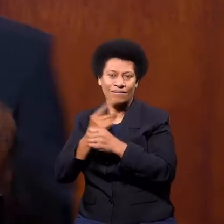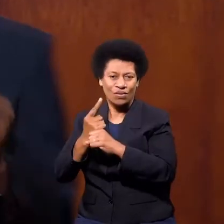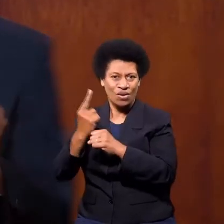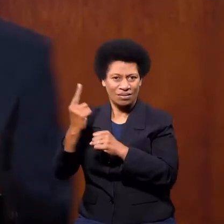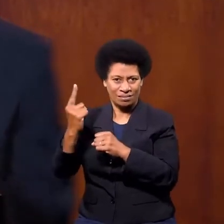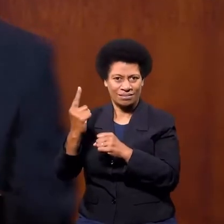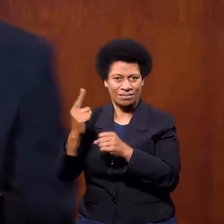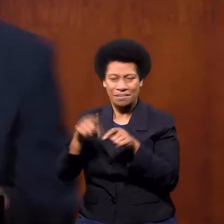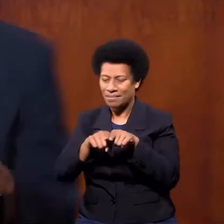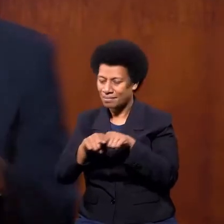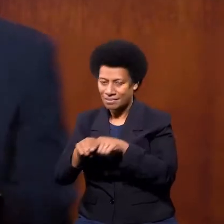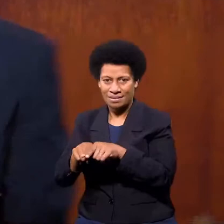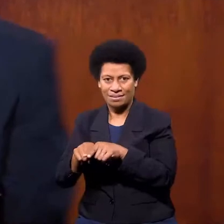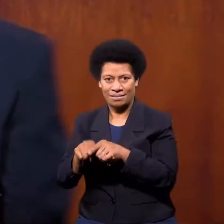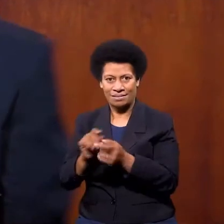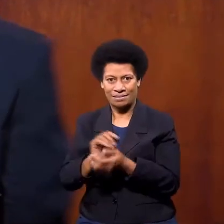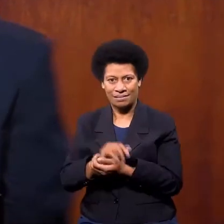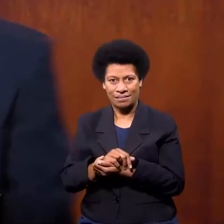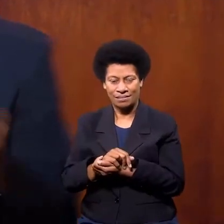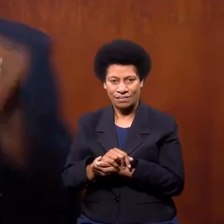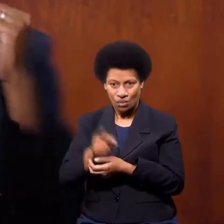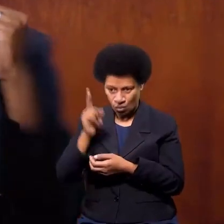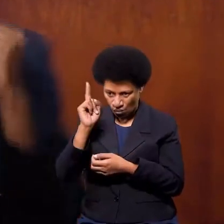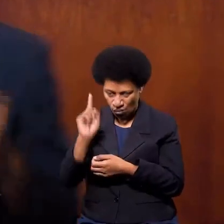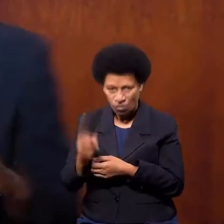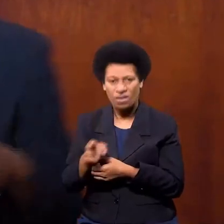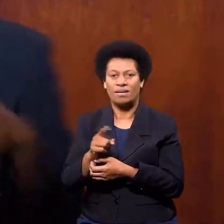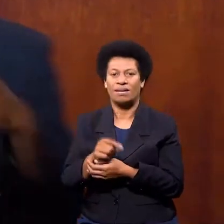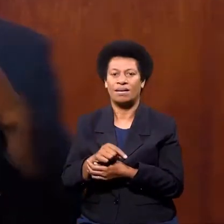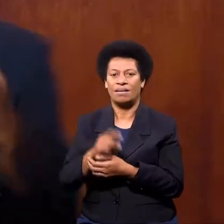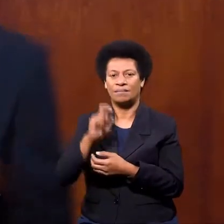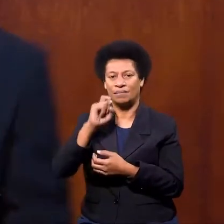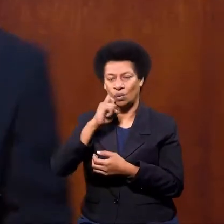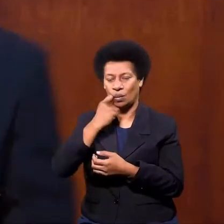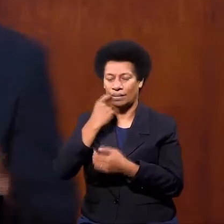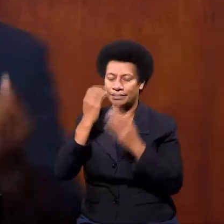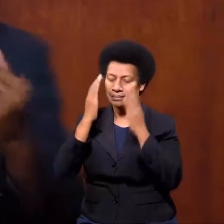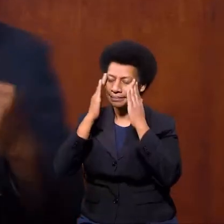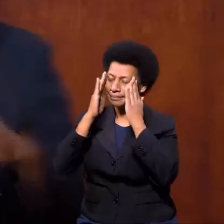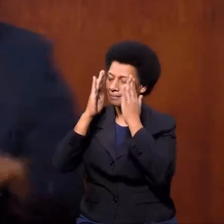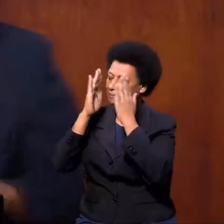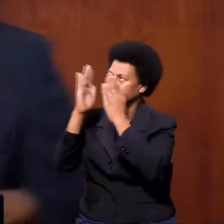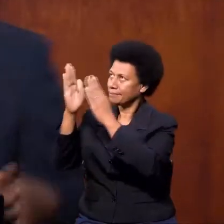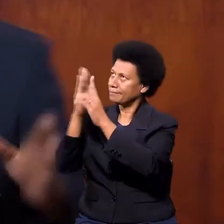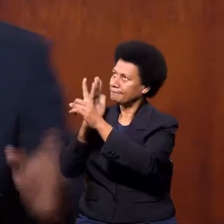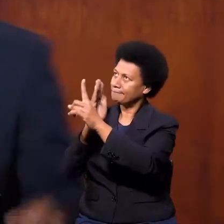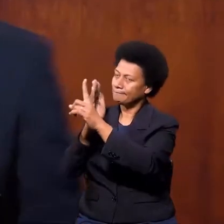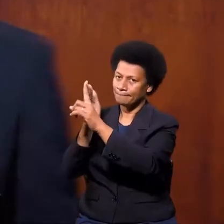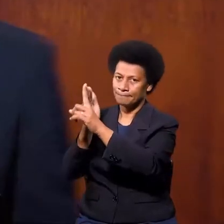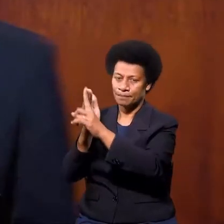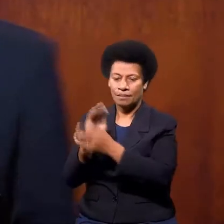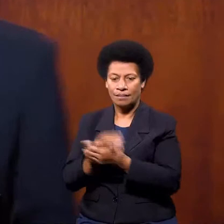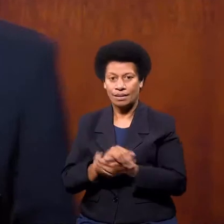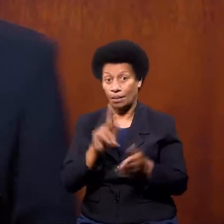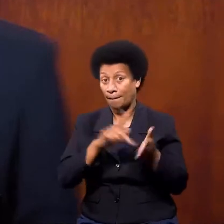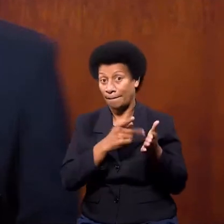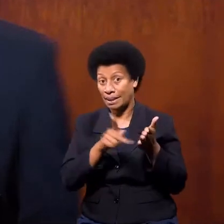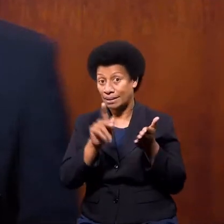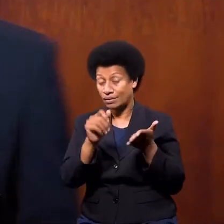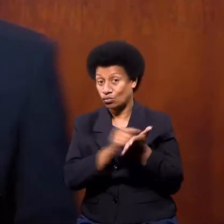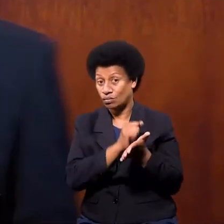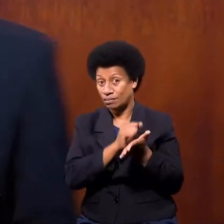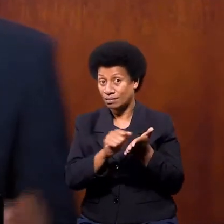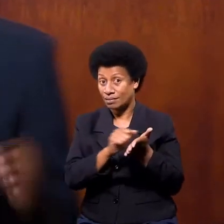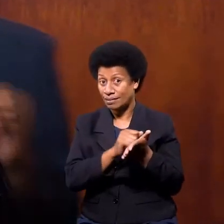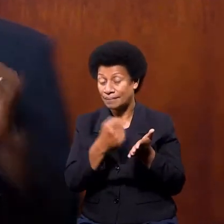Okay? That has always been the case, and it always will be. Of course, we witness that when we read in the pages